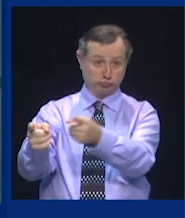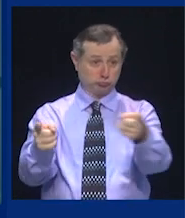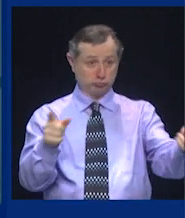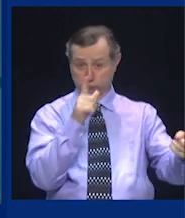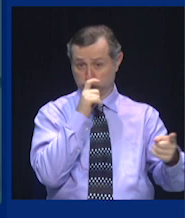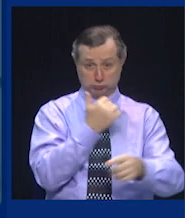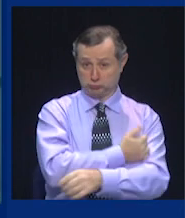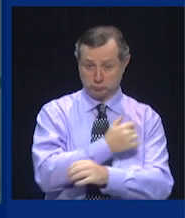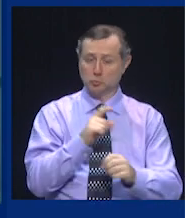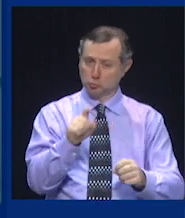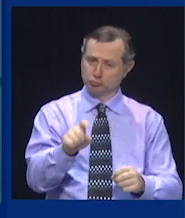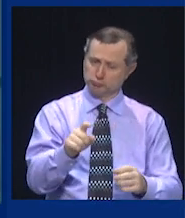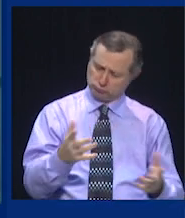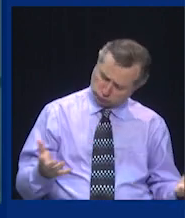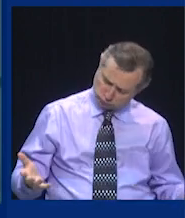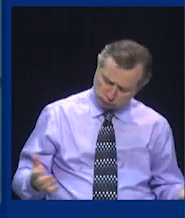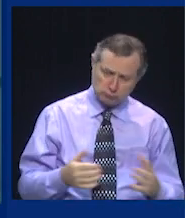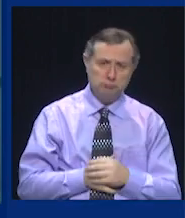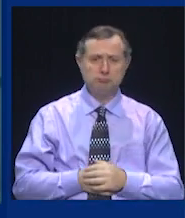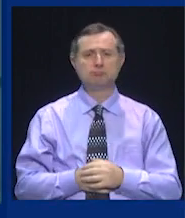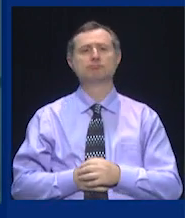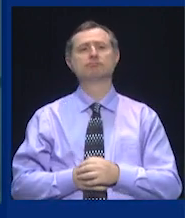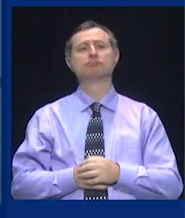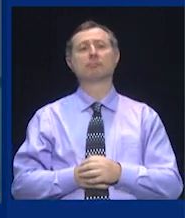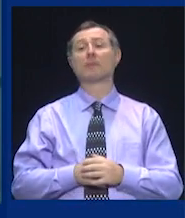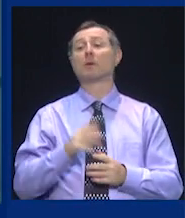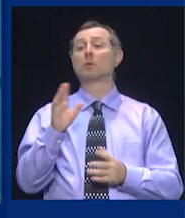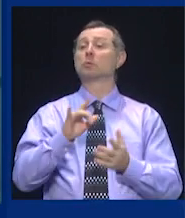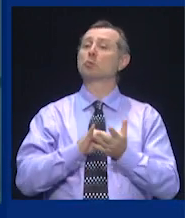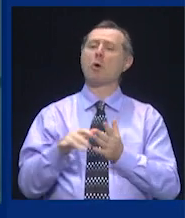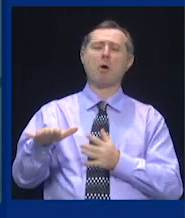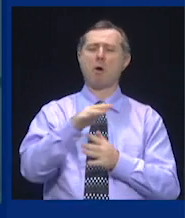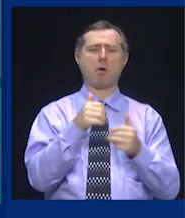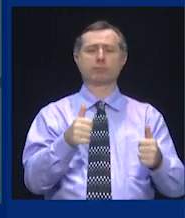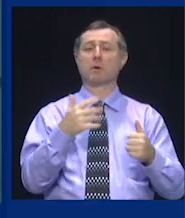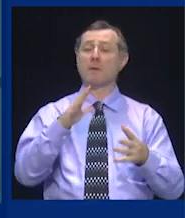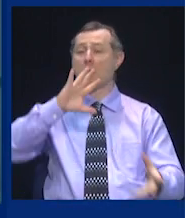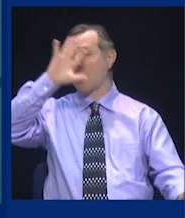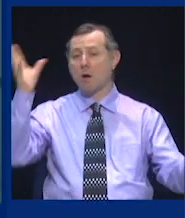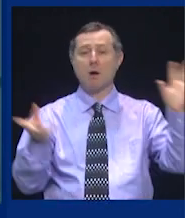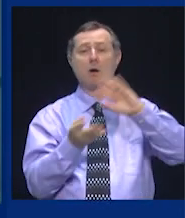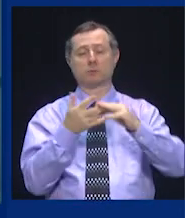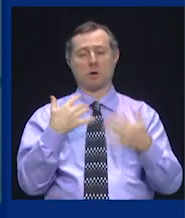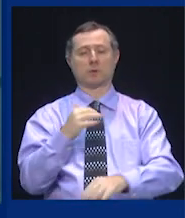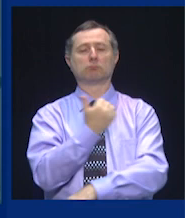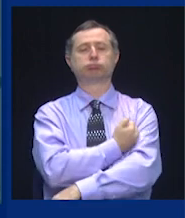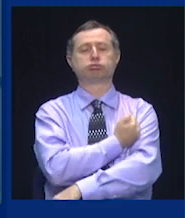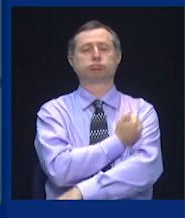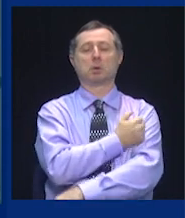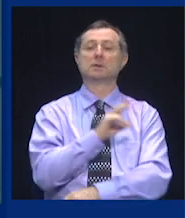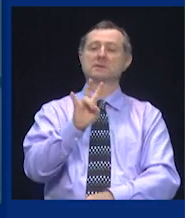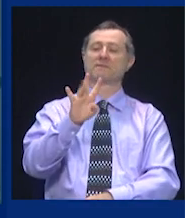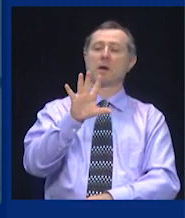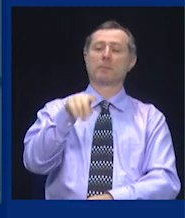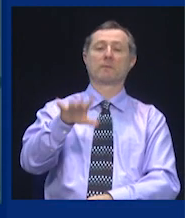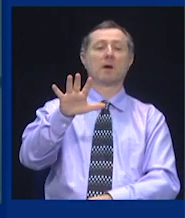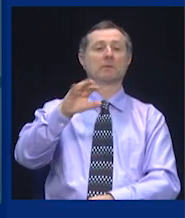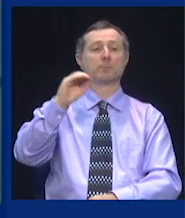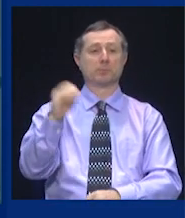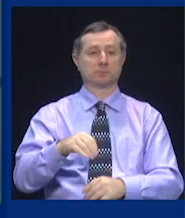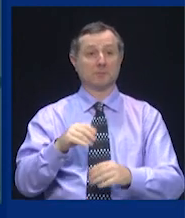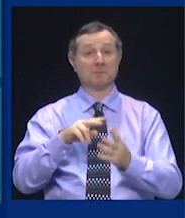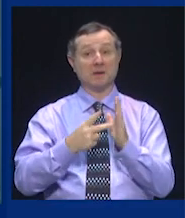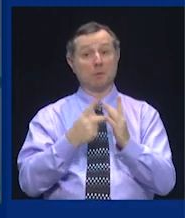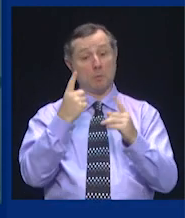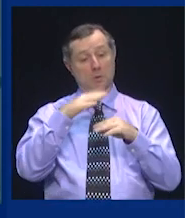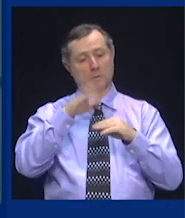it. Well, New York, we did a great job on the vaccine. 75% of the people have one shot. Yes, but that